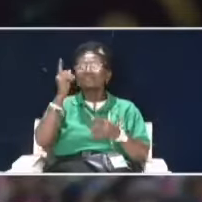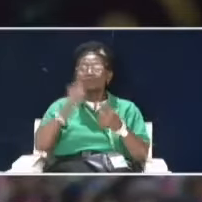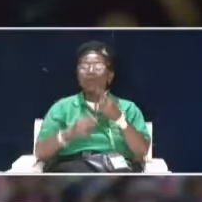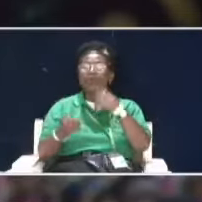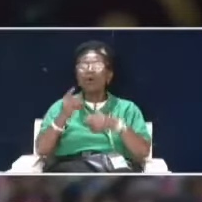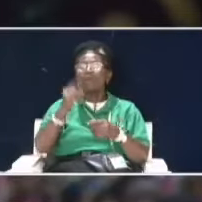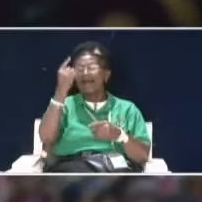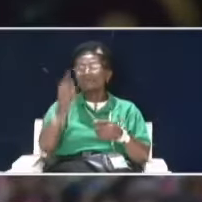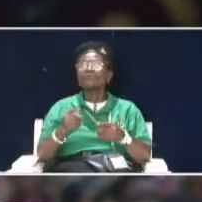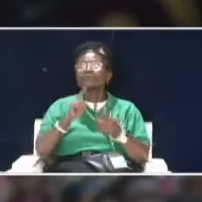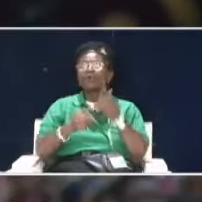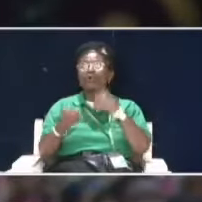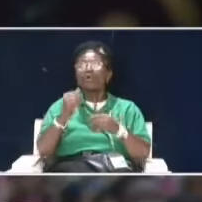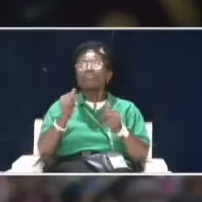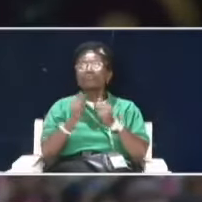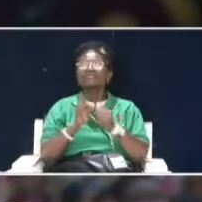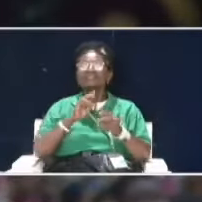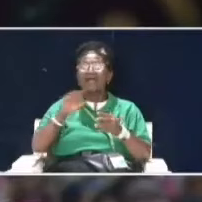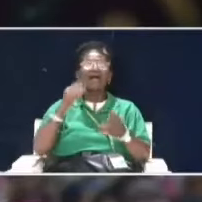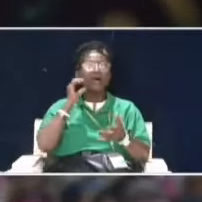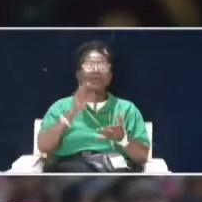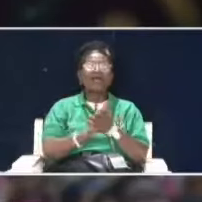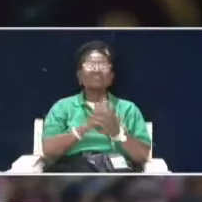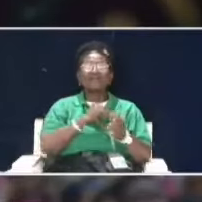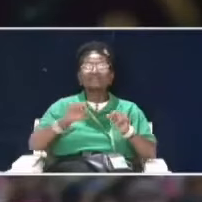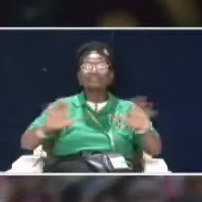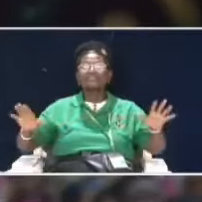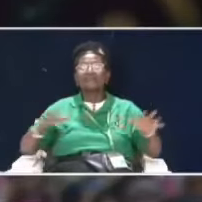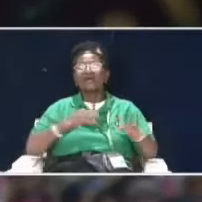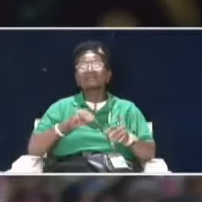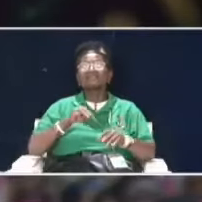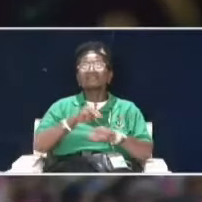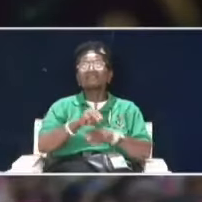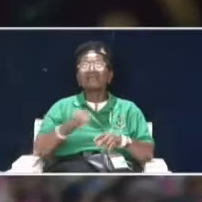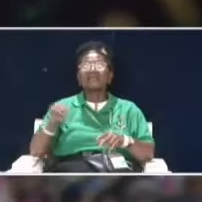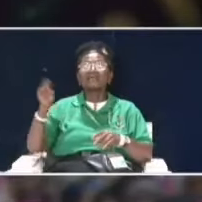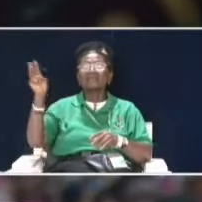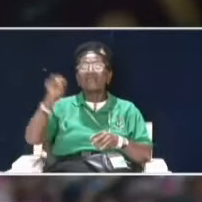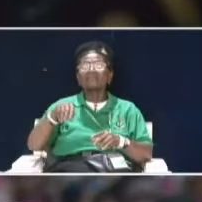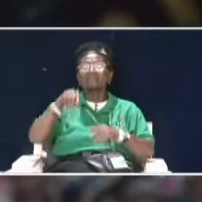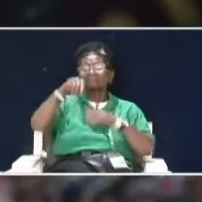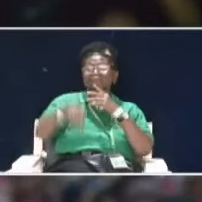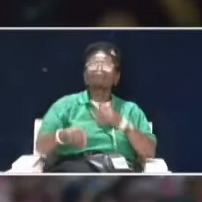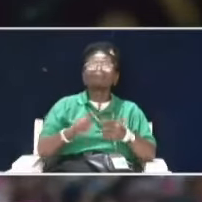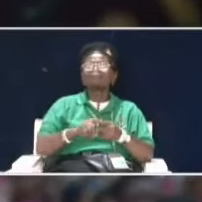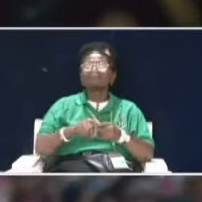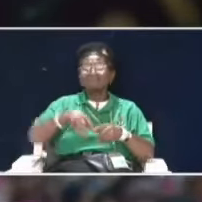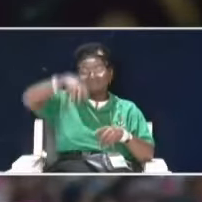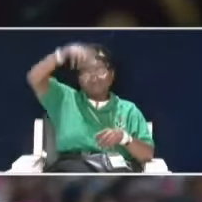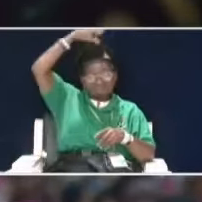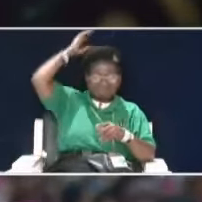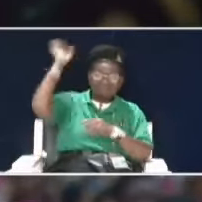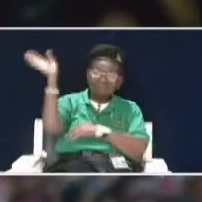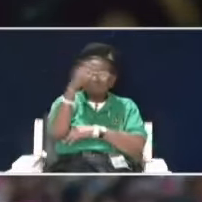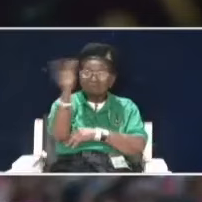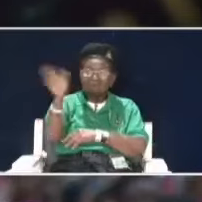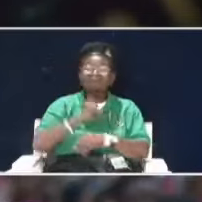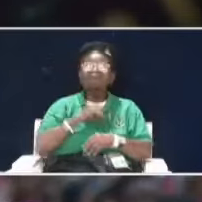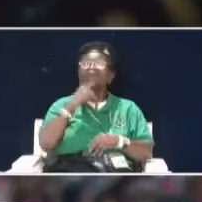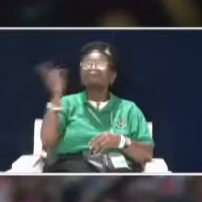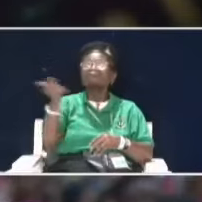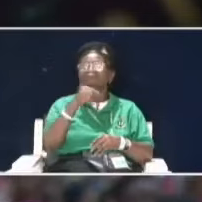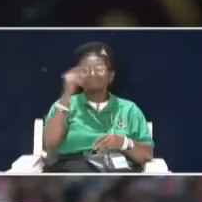their wives and their children. And he sent them down into the den of lions. I've told you the story